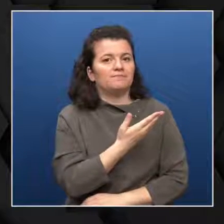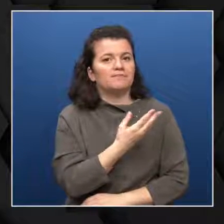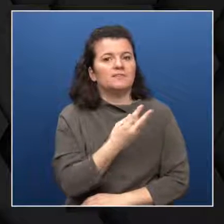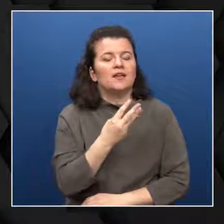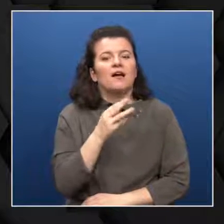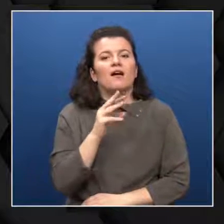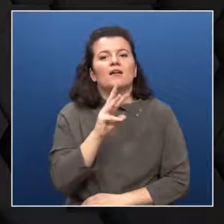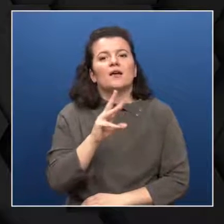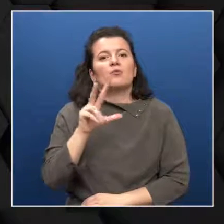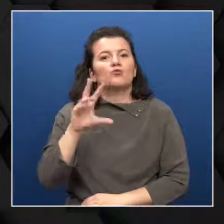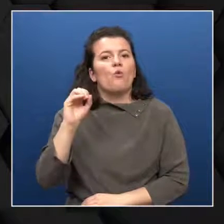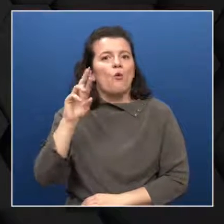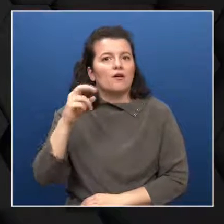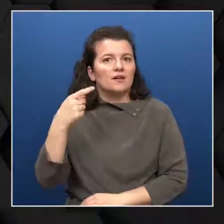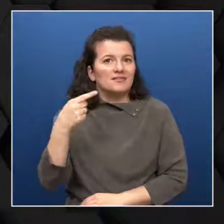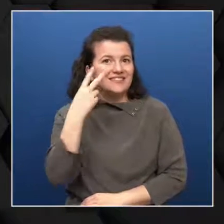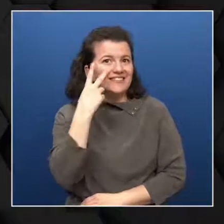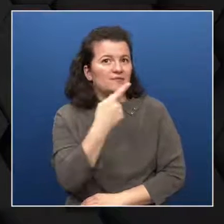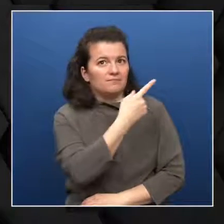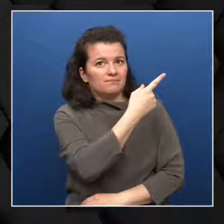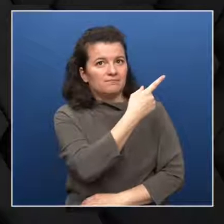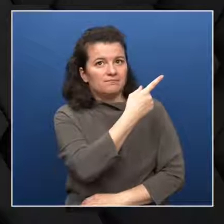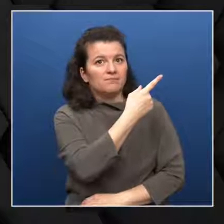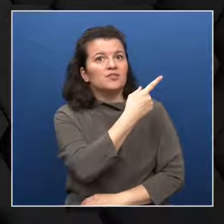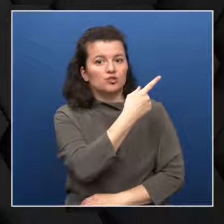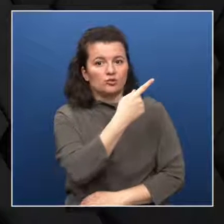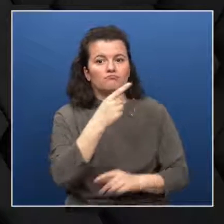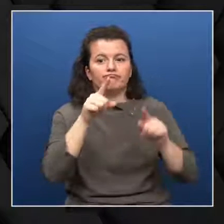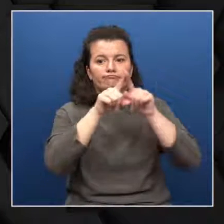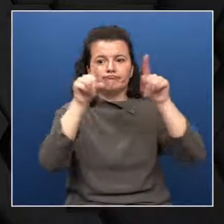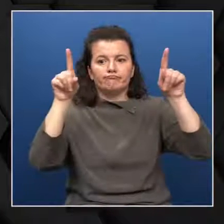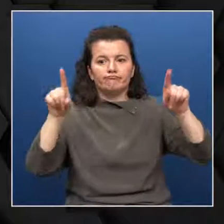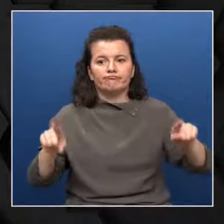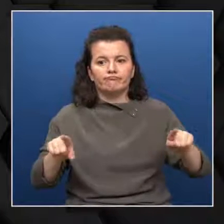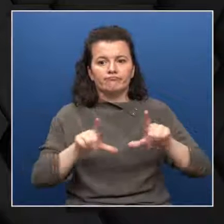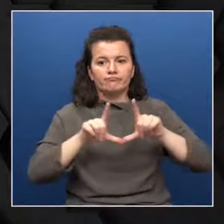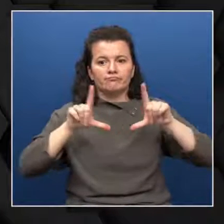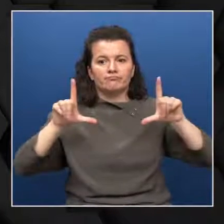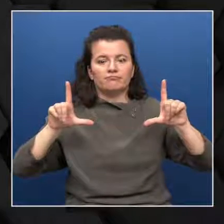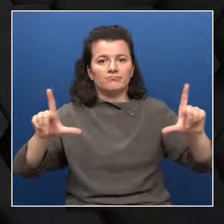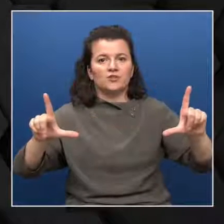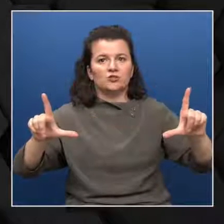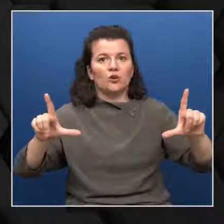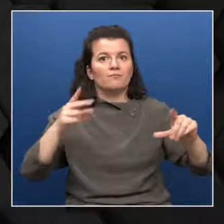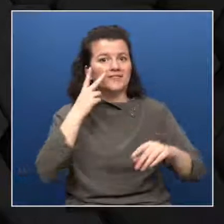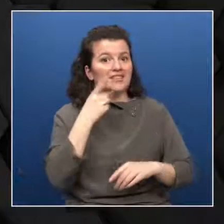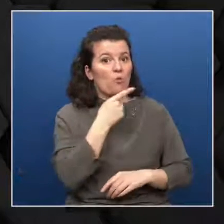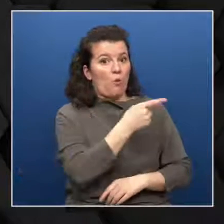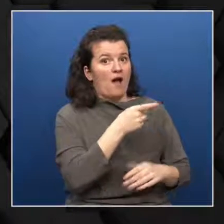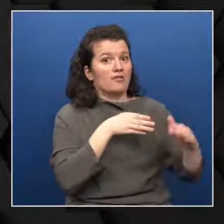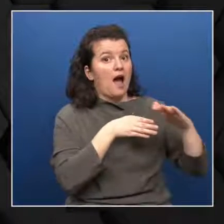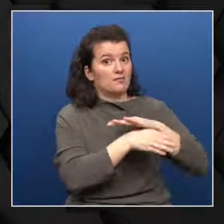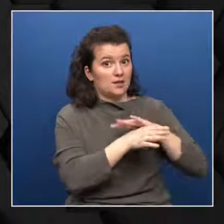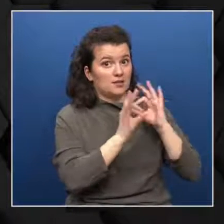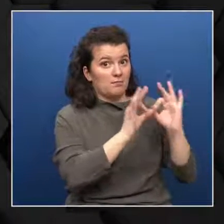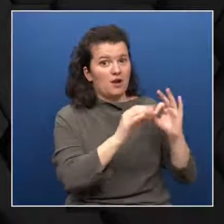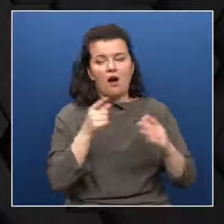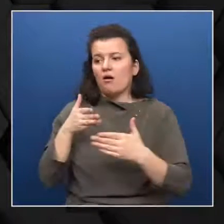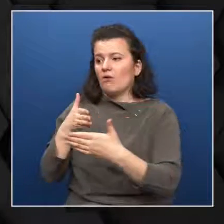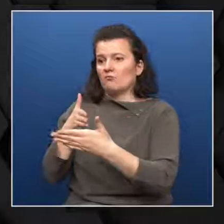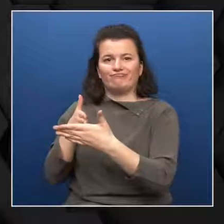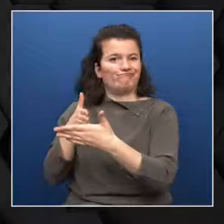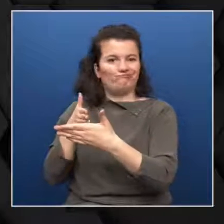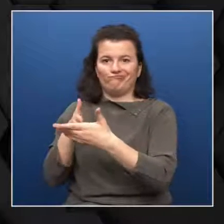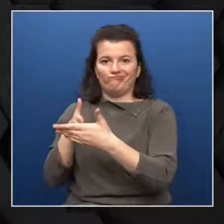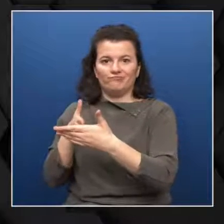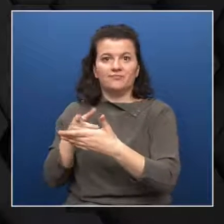good website side by side. So it's got the inaccessible and the accessible version. And you'll see here, if on the inaccessible version, they've